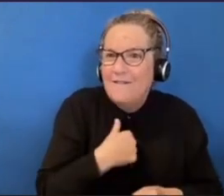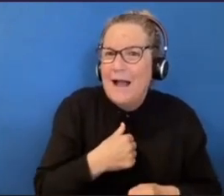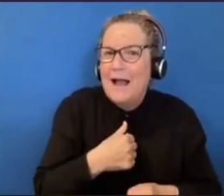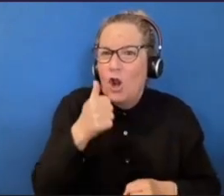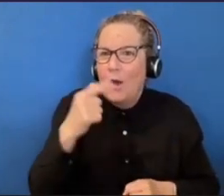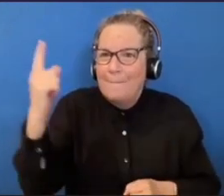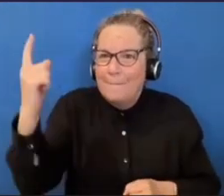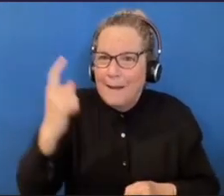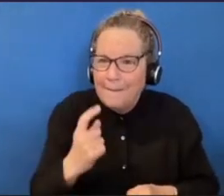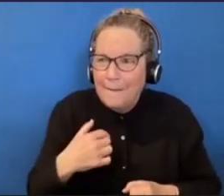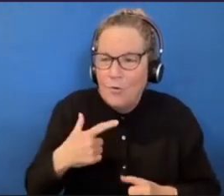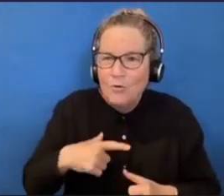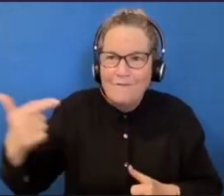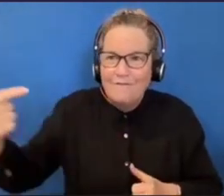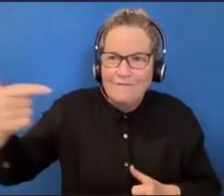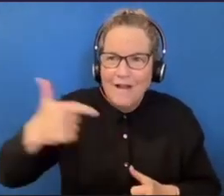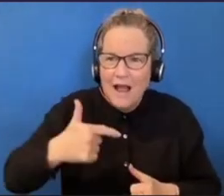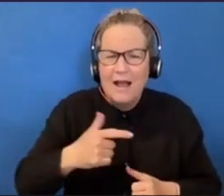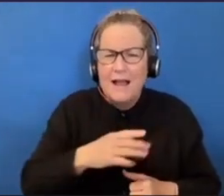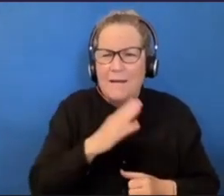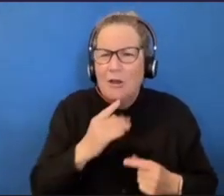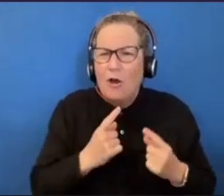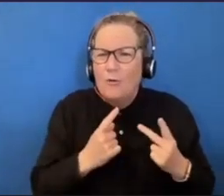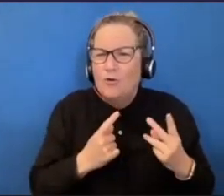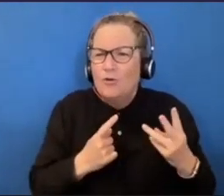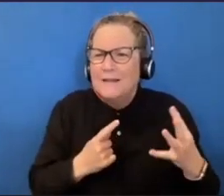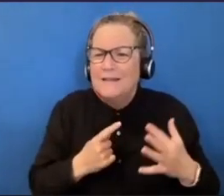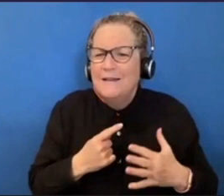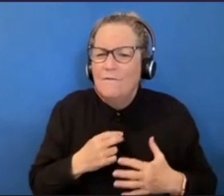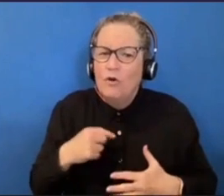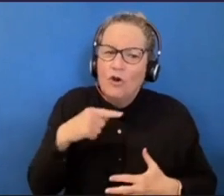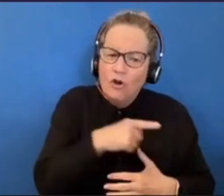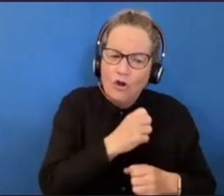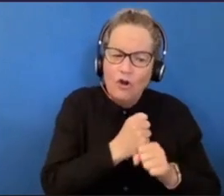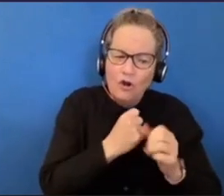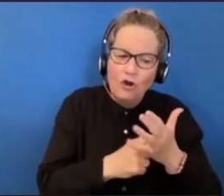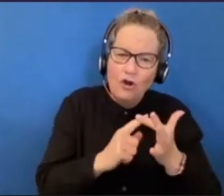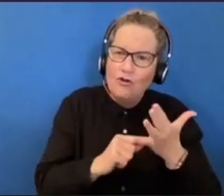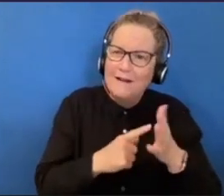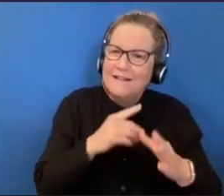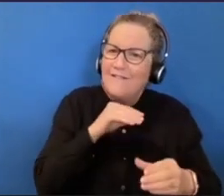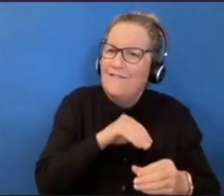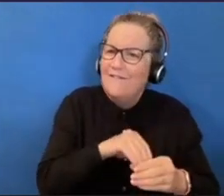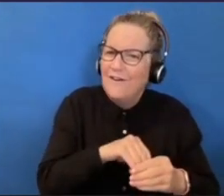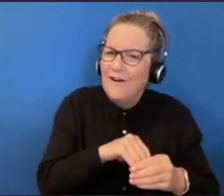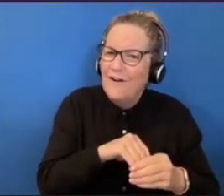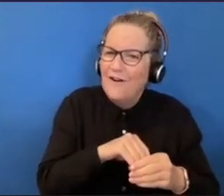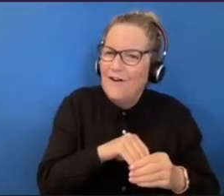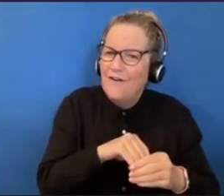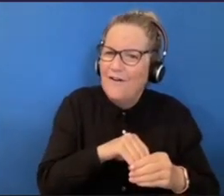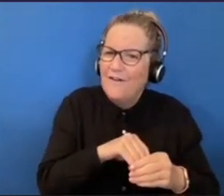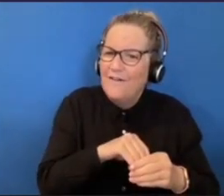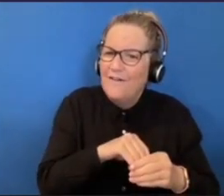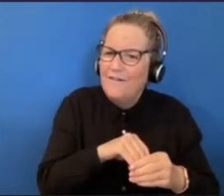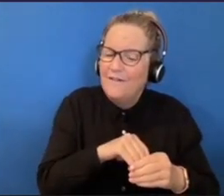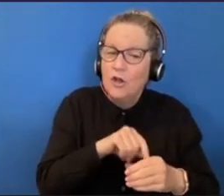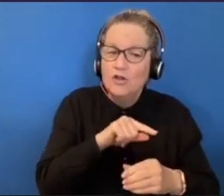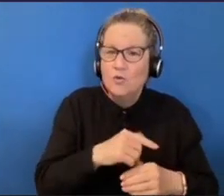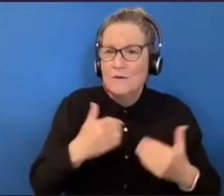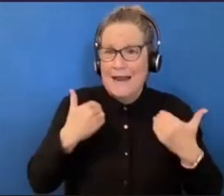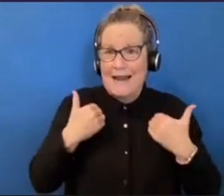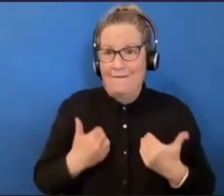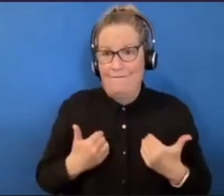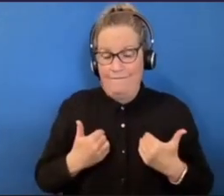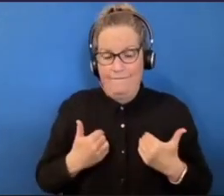There were so many missed opportunities for Greta to be involved in making home. So she lived in this